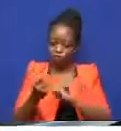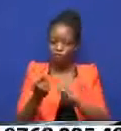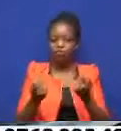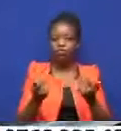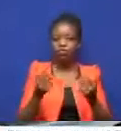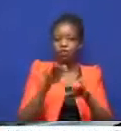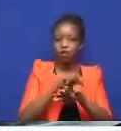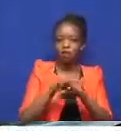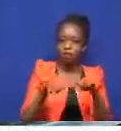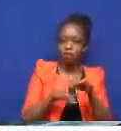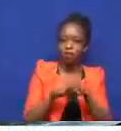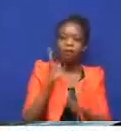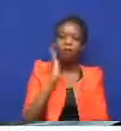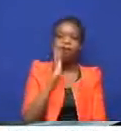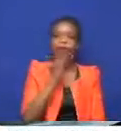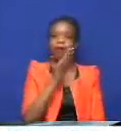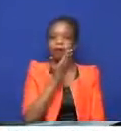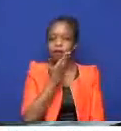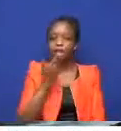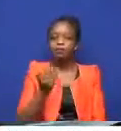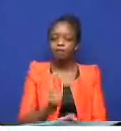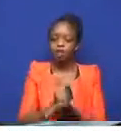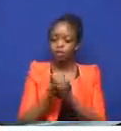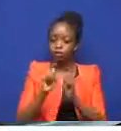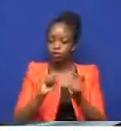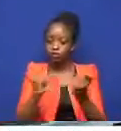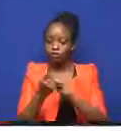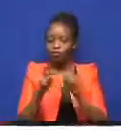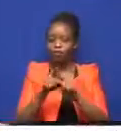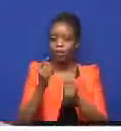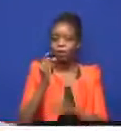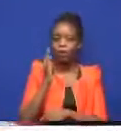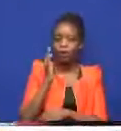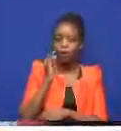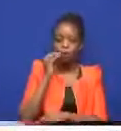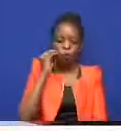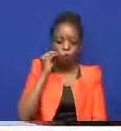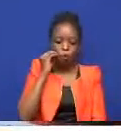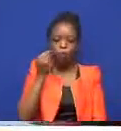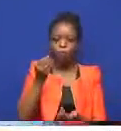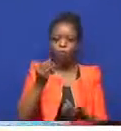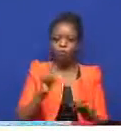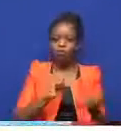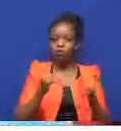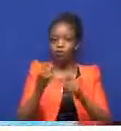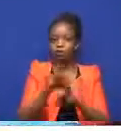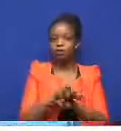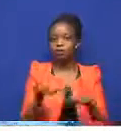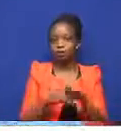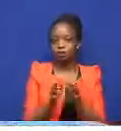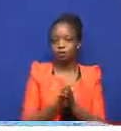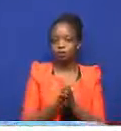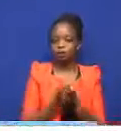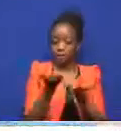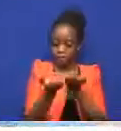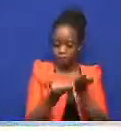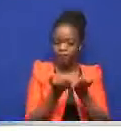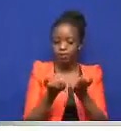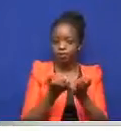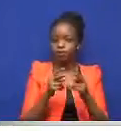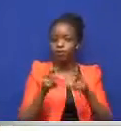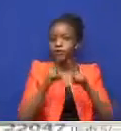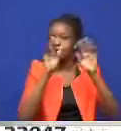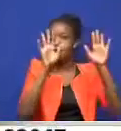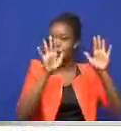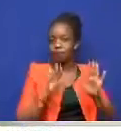the colors, the setup of the home. The trio now say entrepreneurship is the way to go, with